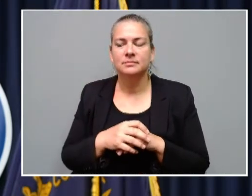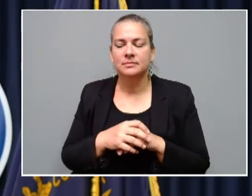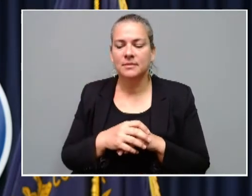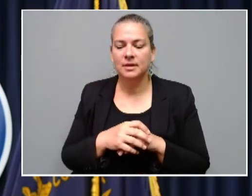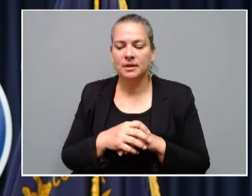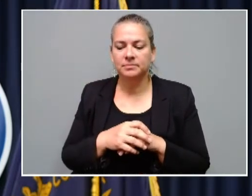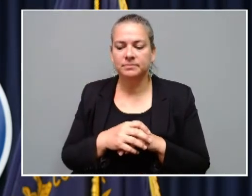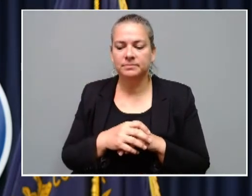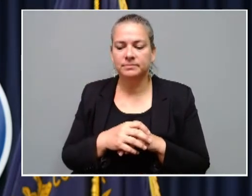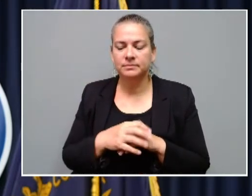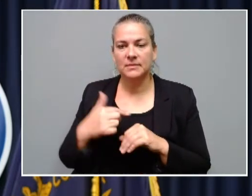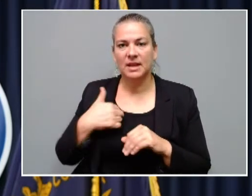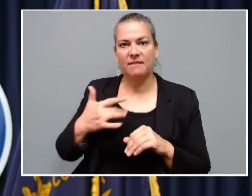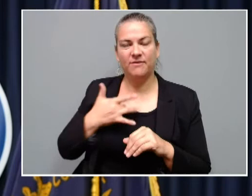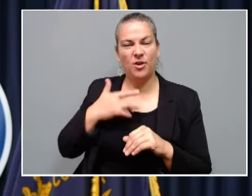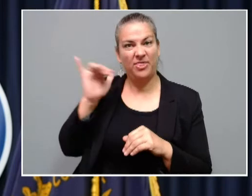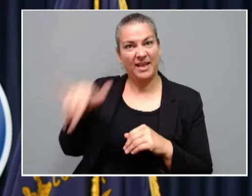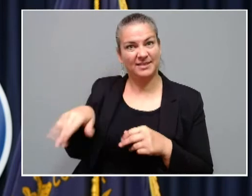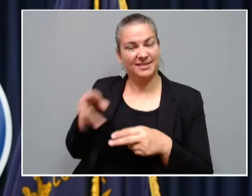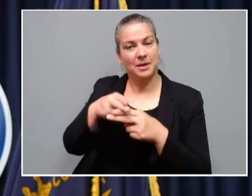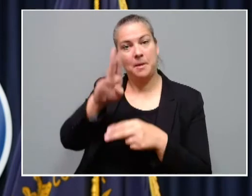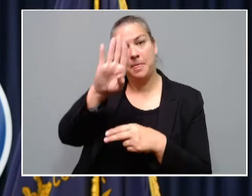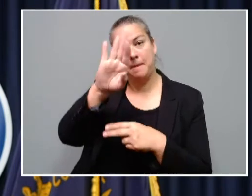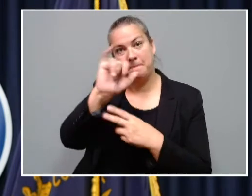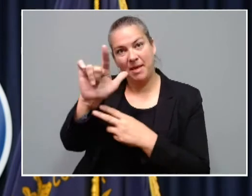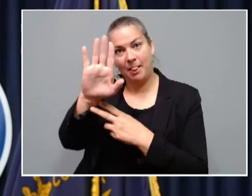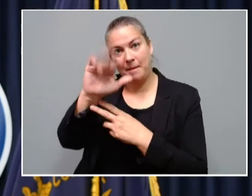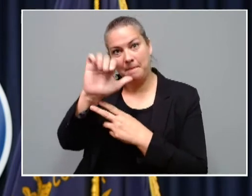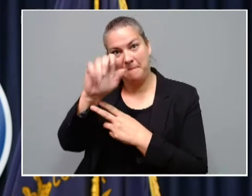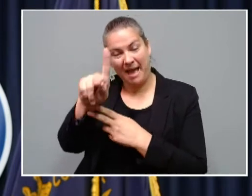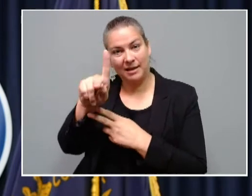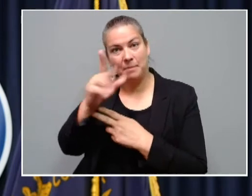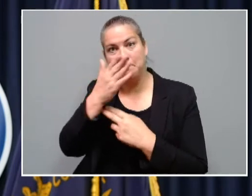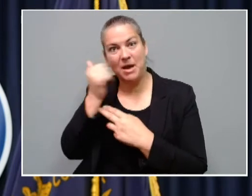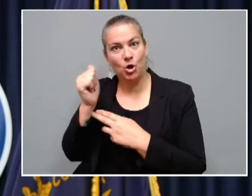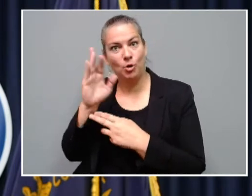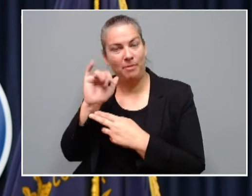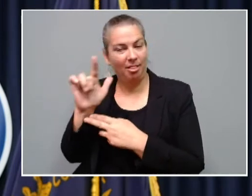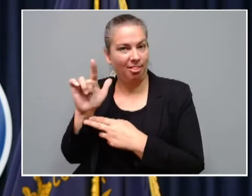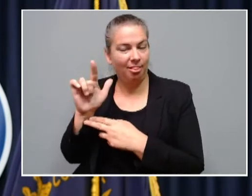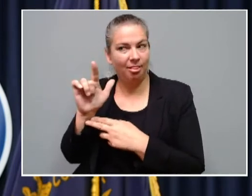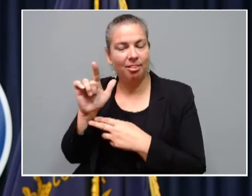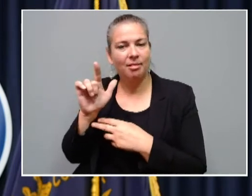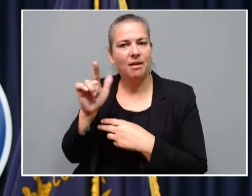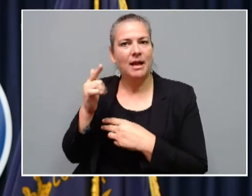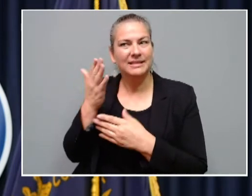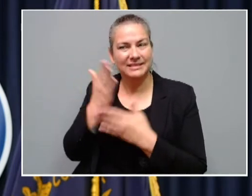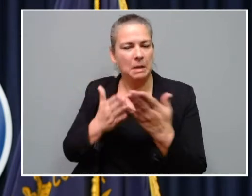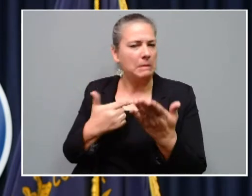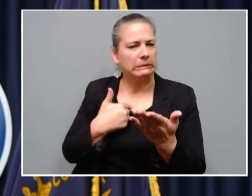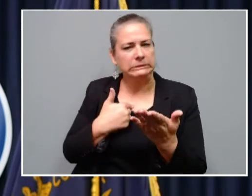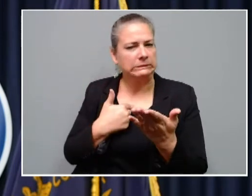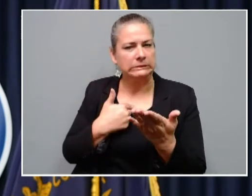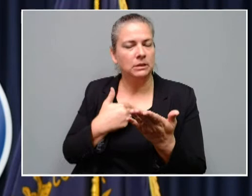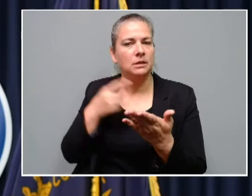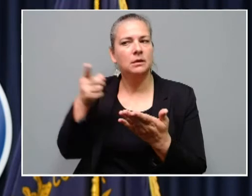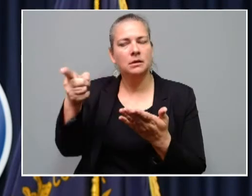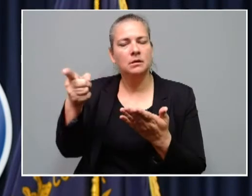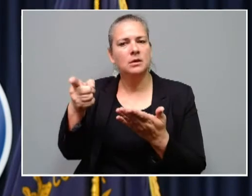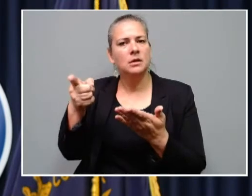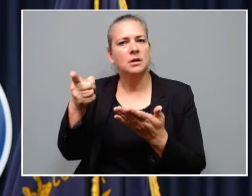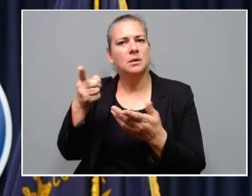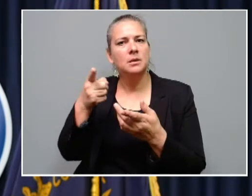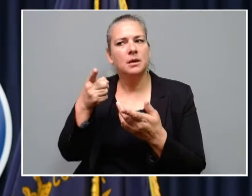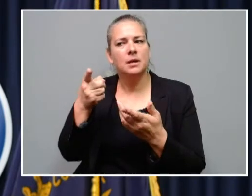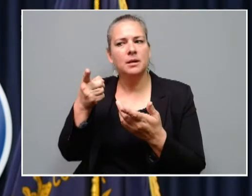Back Better bill. Obviously, there have been some things that I've objected to that hit Kentucky a little harder on the how to